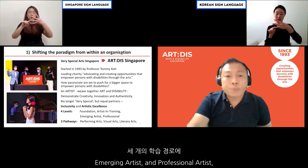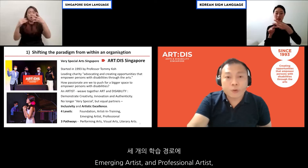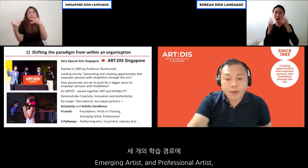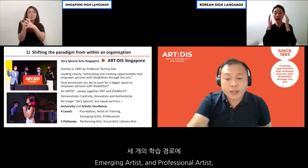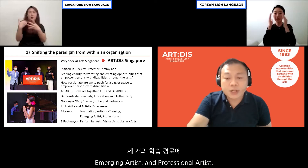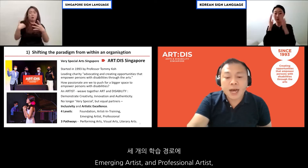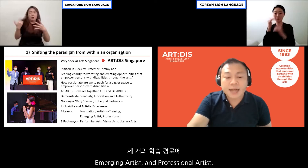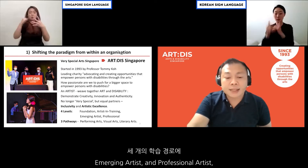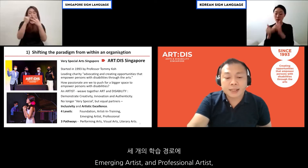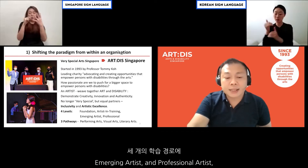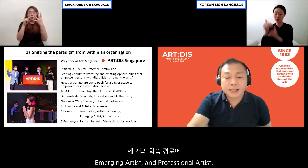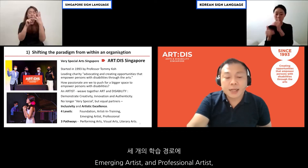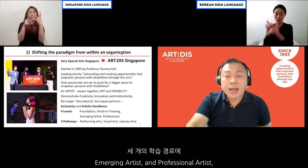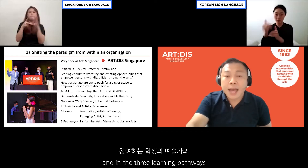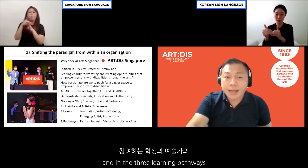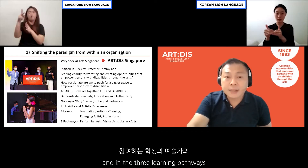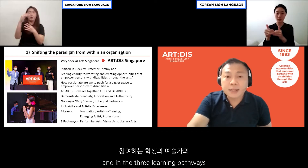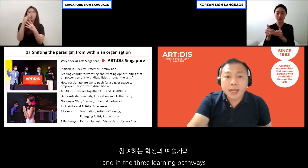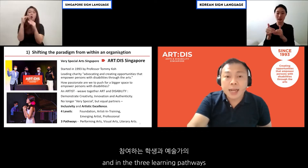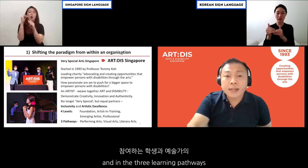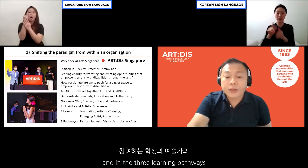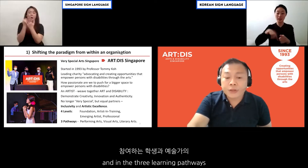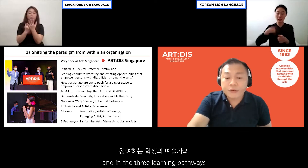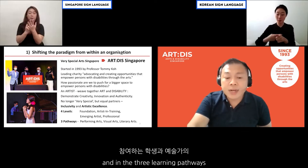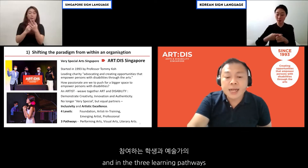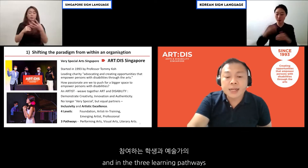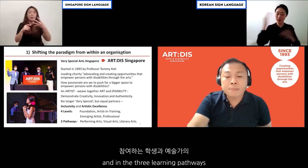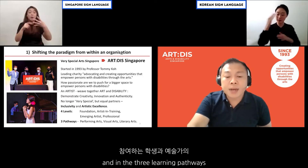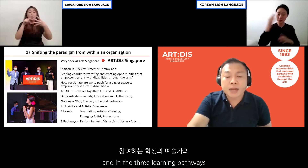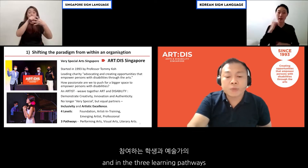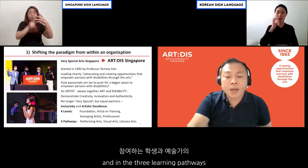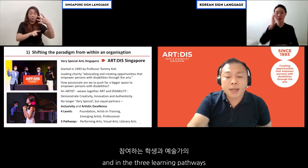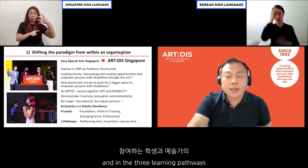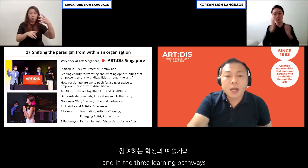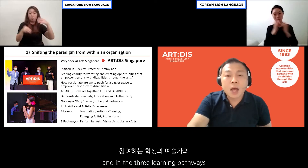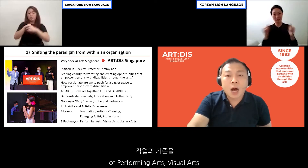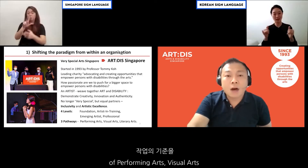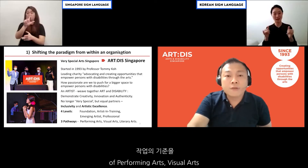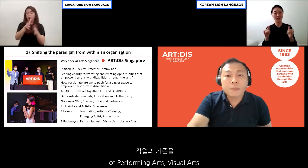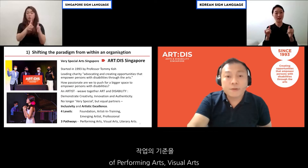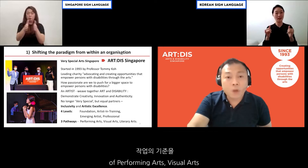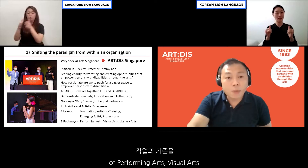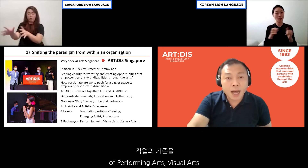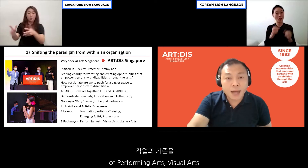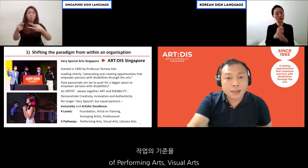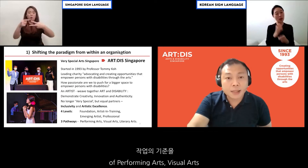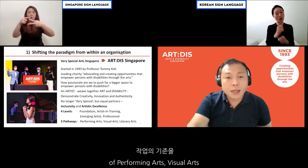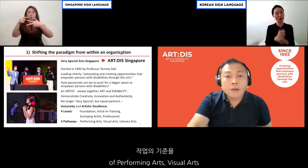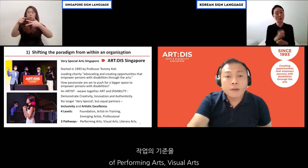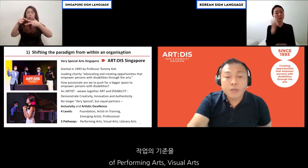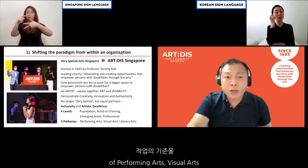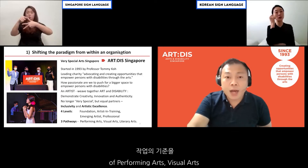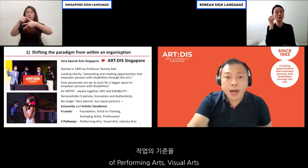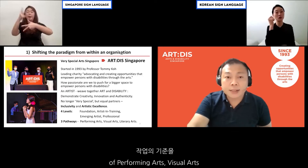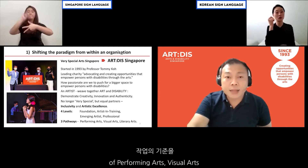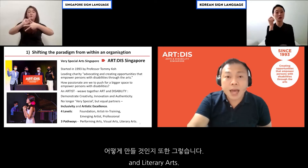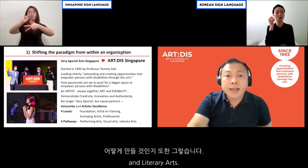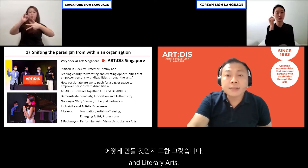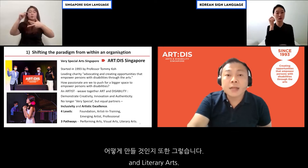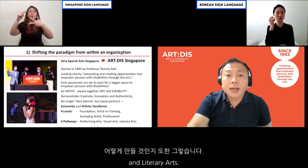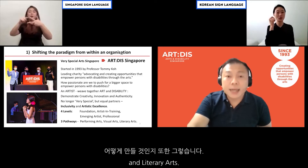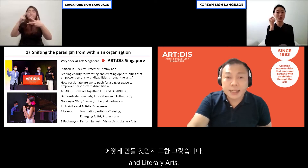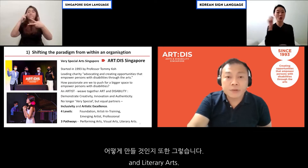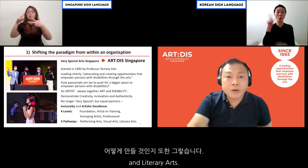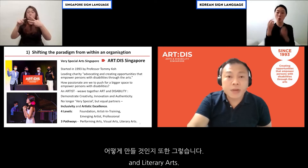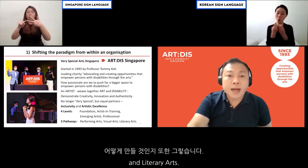and professional artist, and in the three learning pathways of performing arts, visual arts,